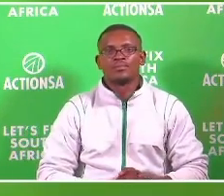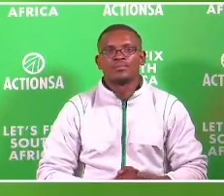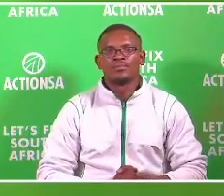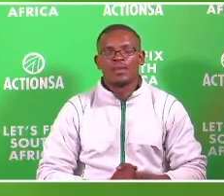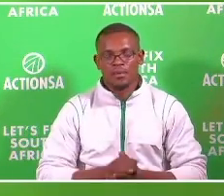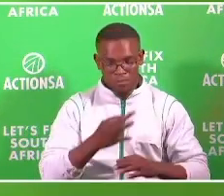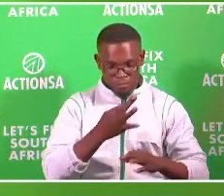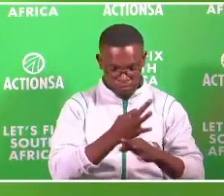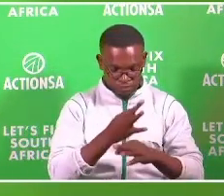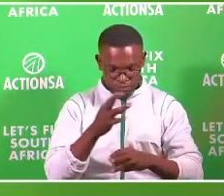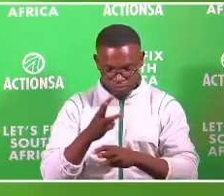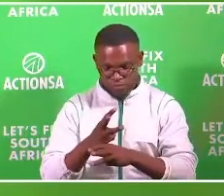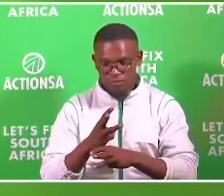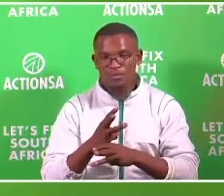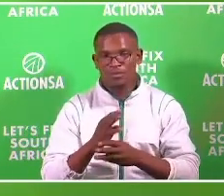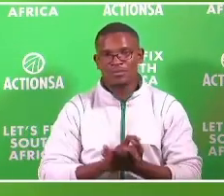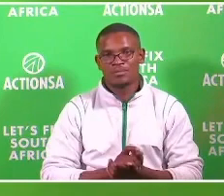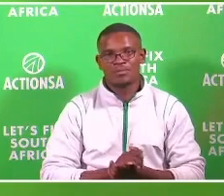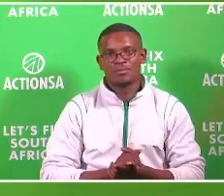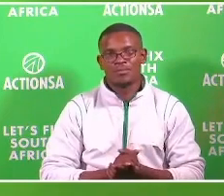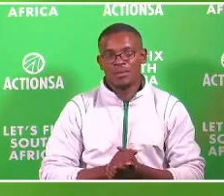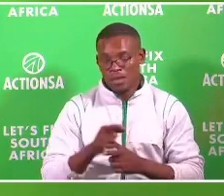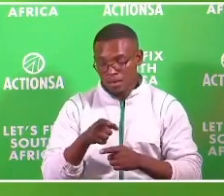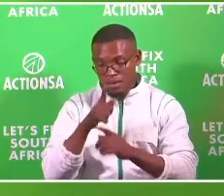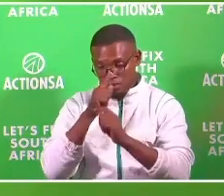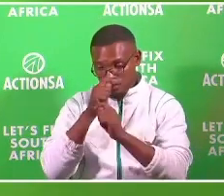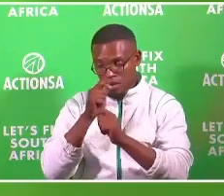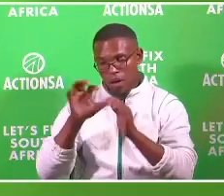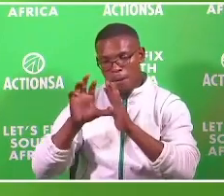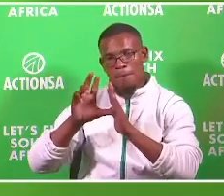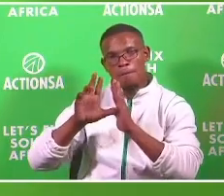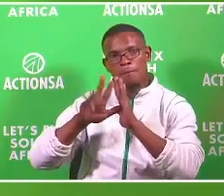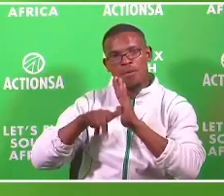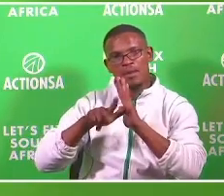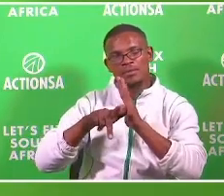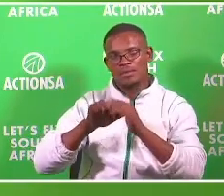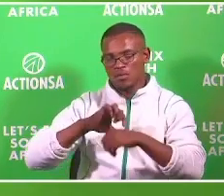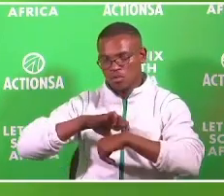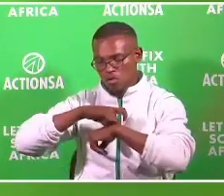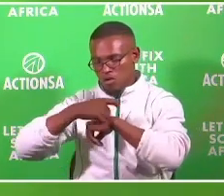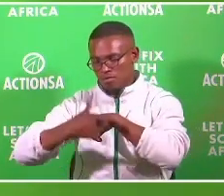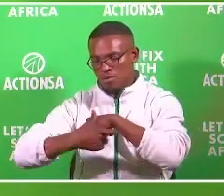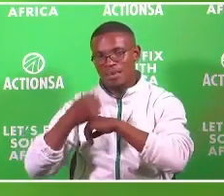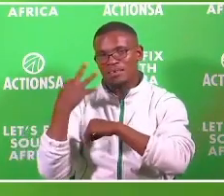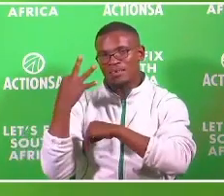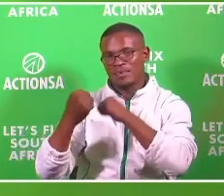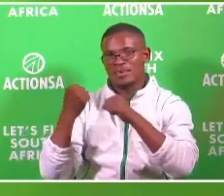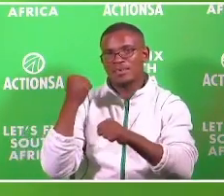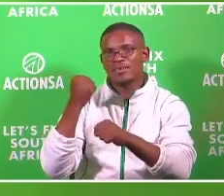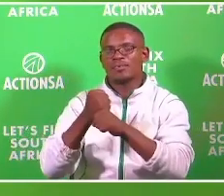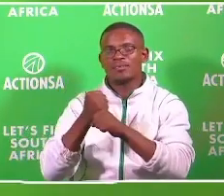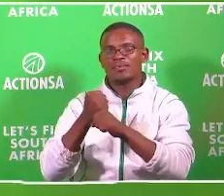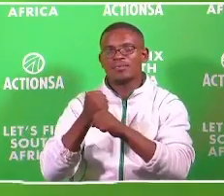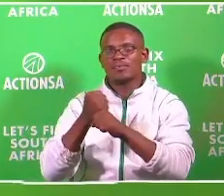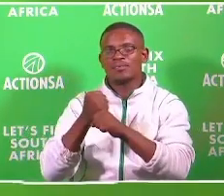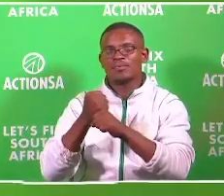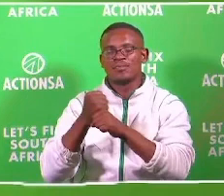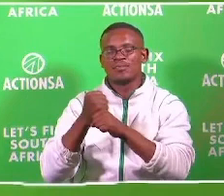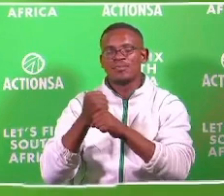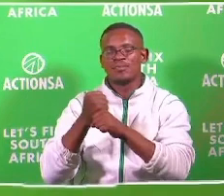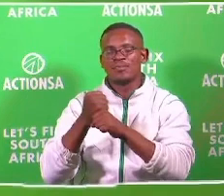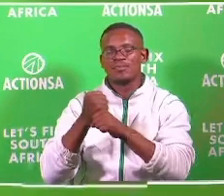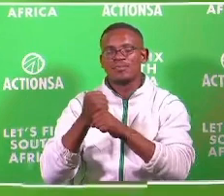Ladies and gentlemen, this inaugural policy conference, roughly 3 years since we launched, is